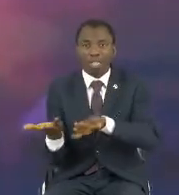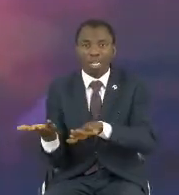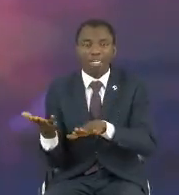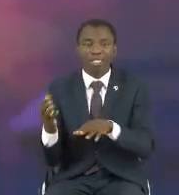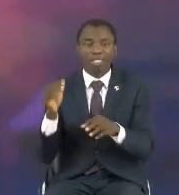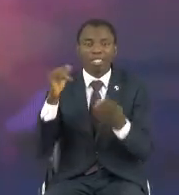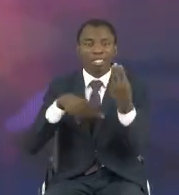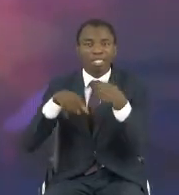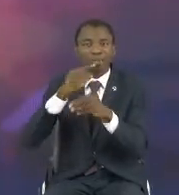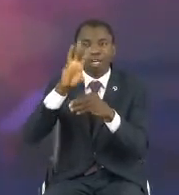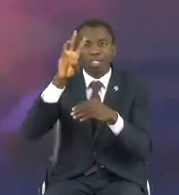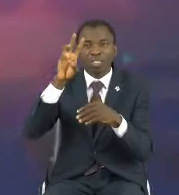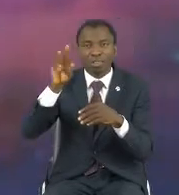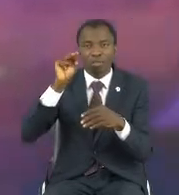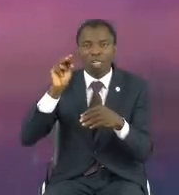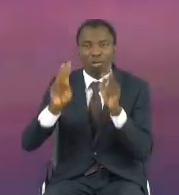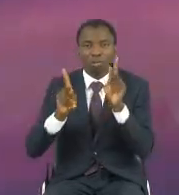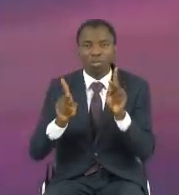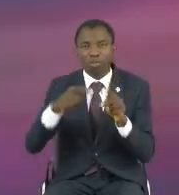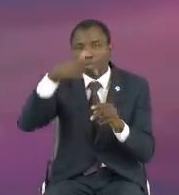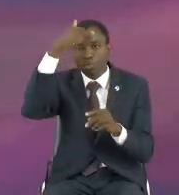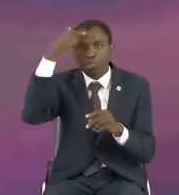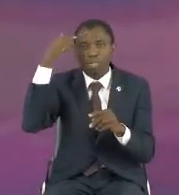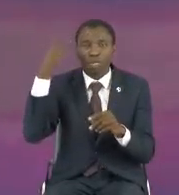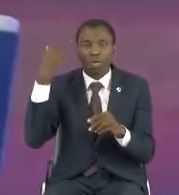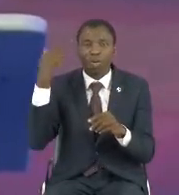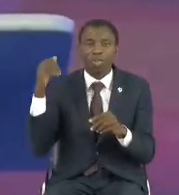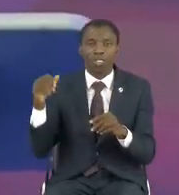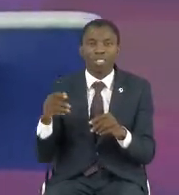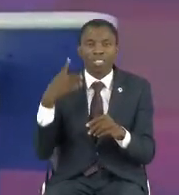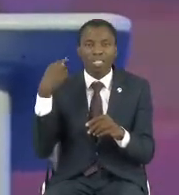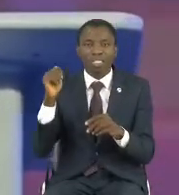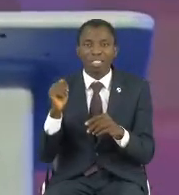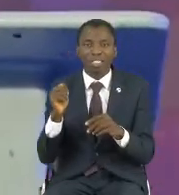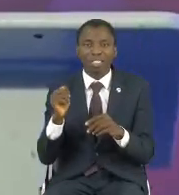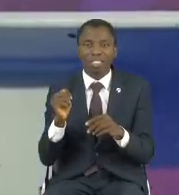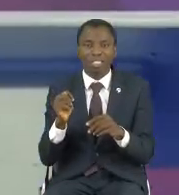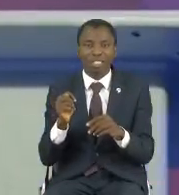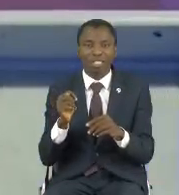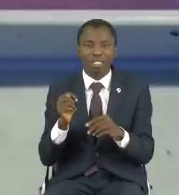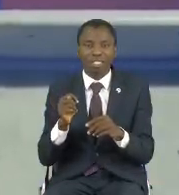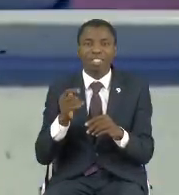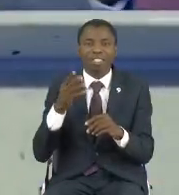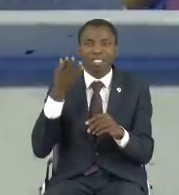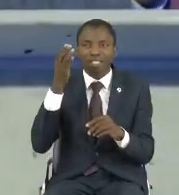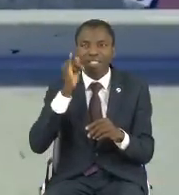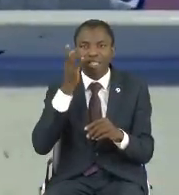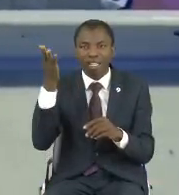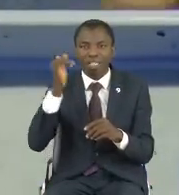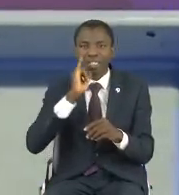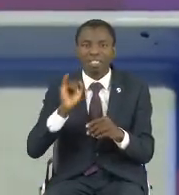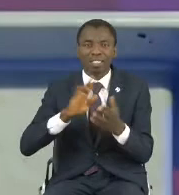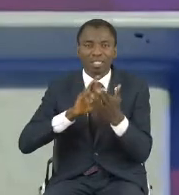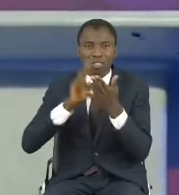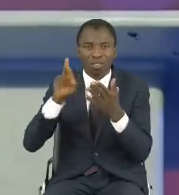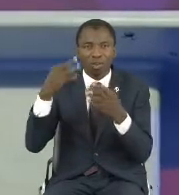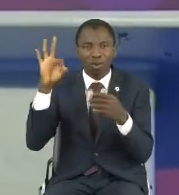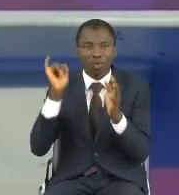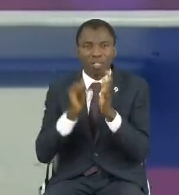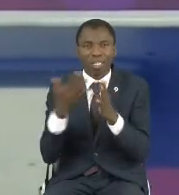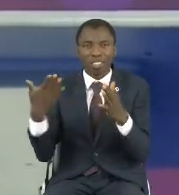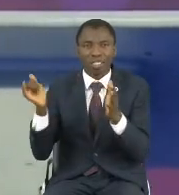million people, because there is the consequence of that thing that came upon